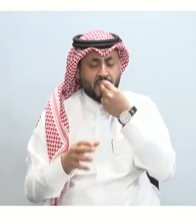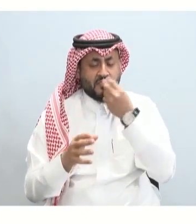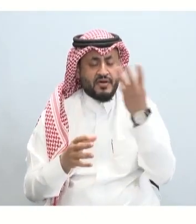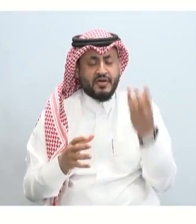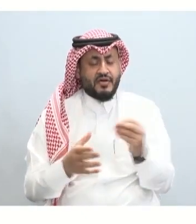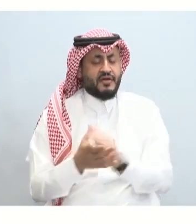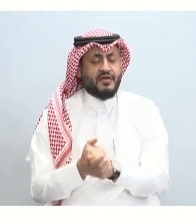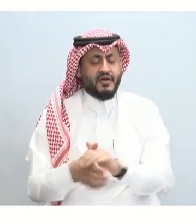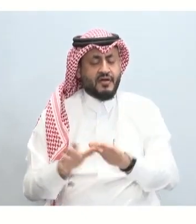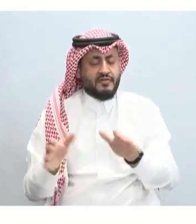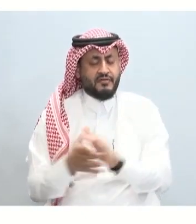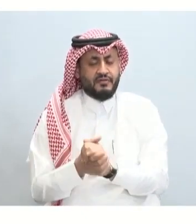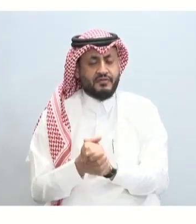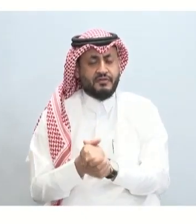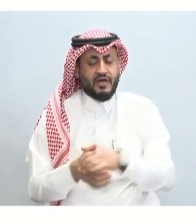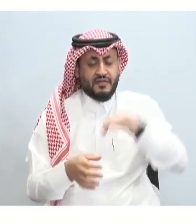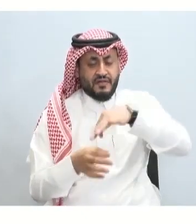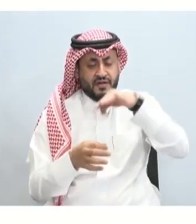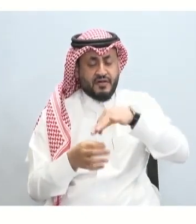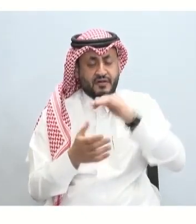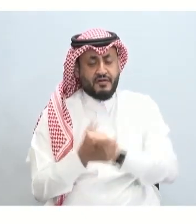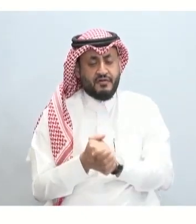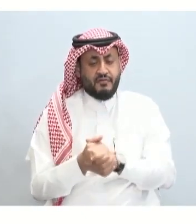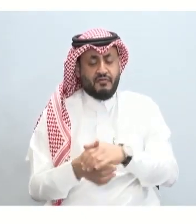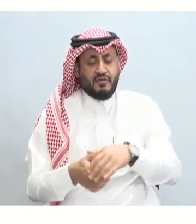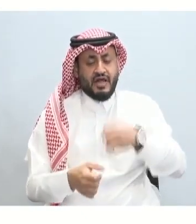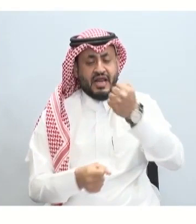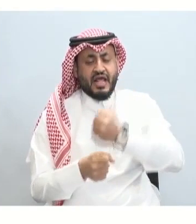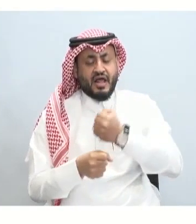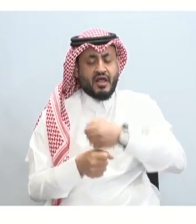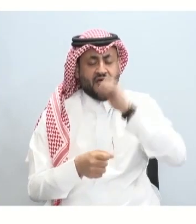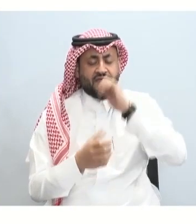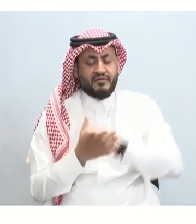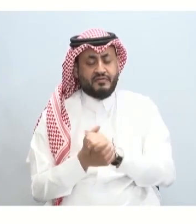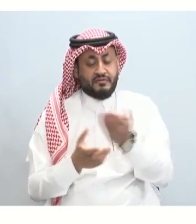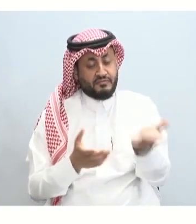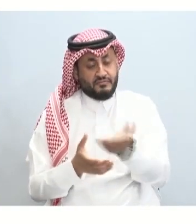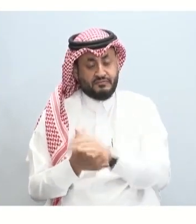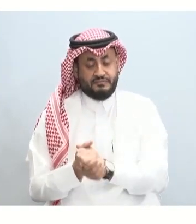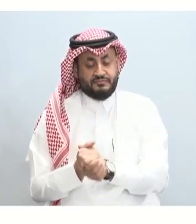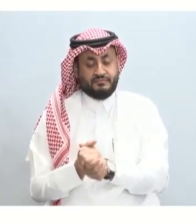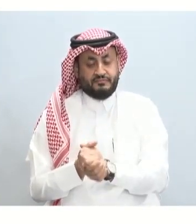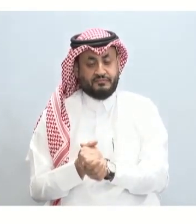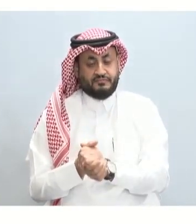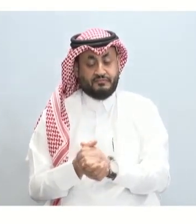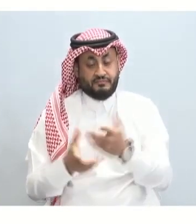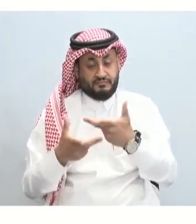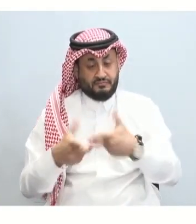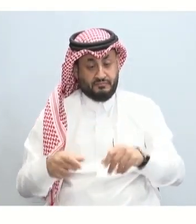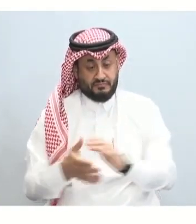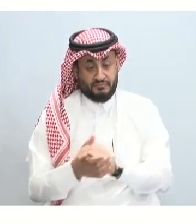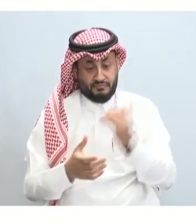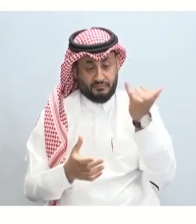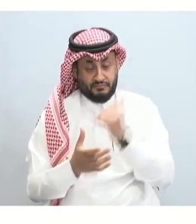Tea, coffee, green tea, or juice? Here you can give options to your partner as well. So at the end,